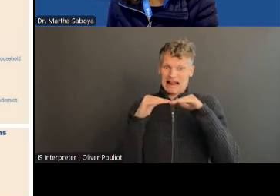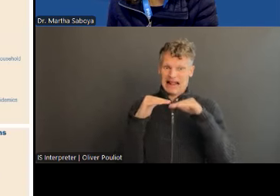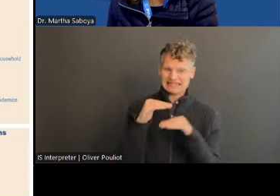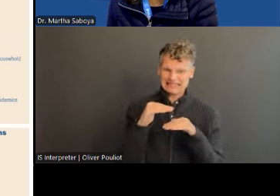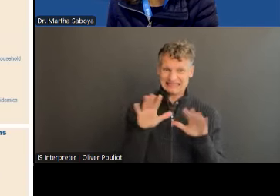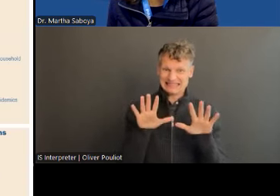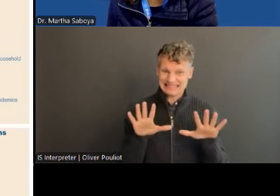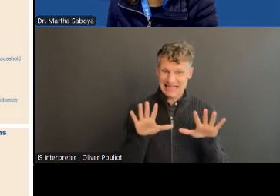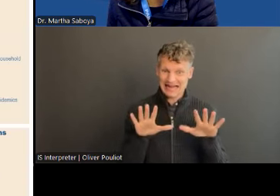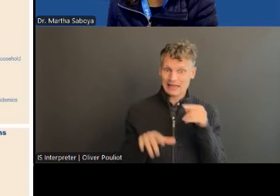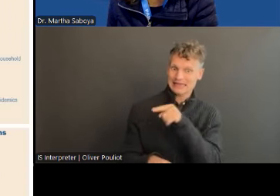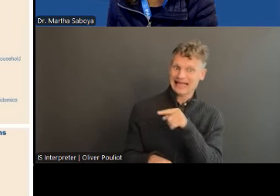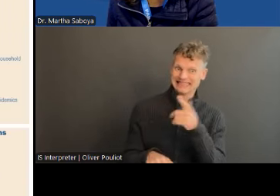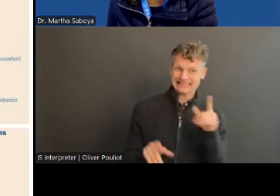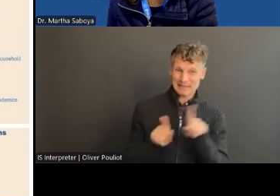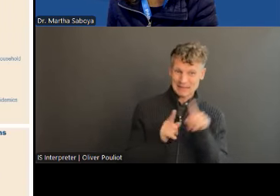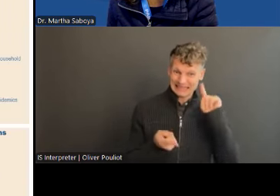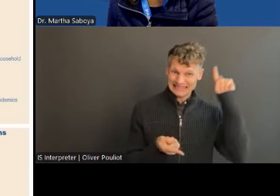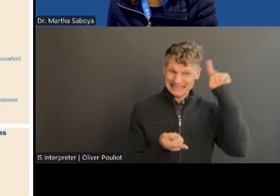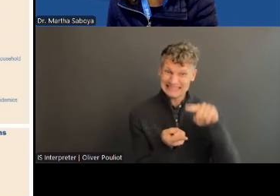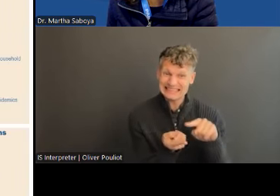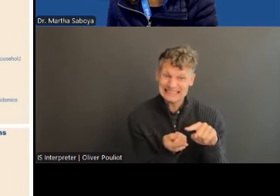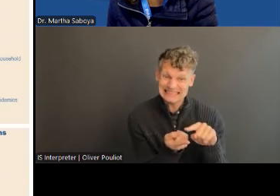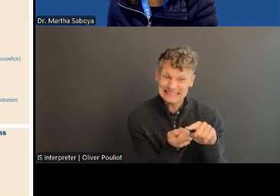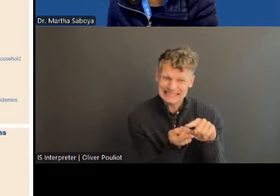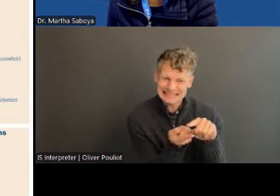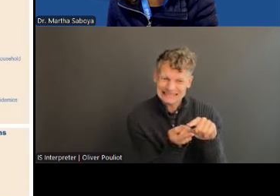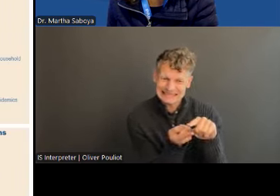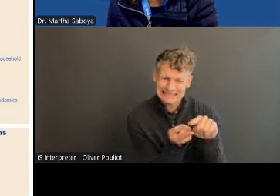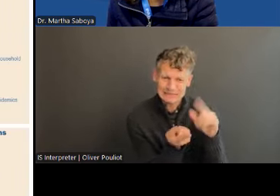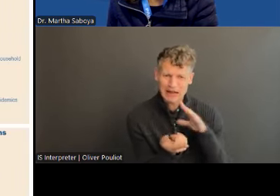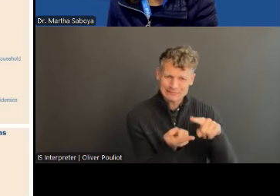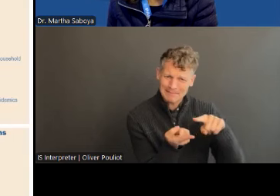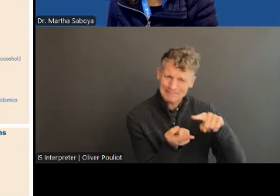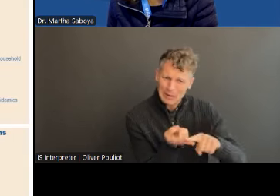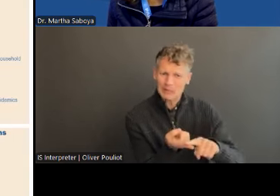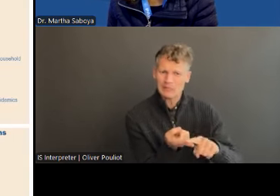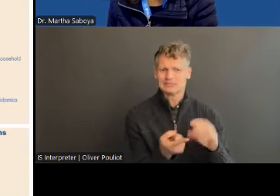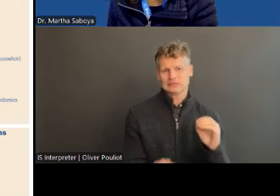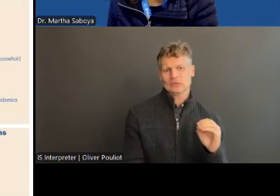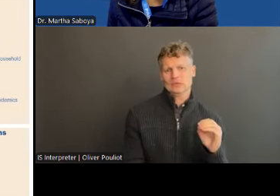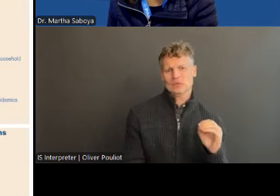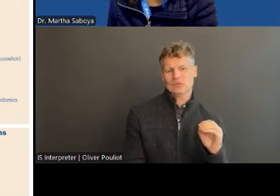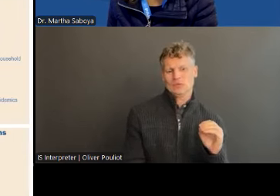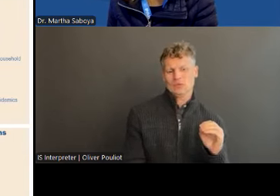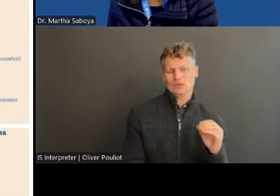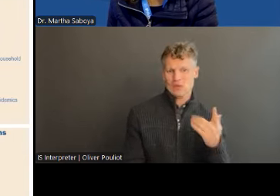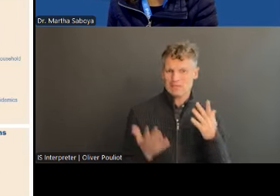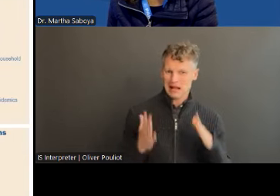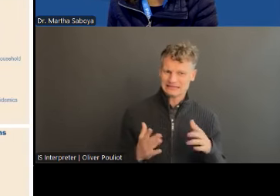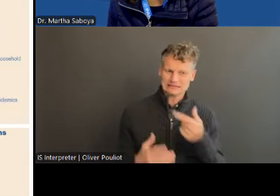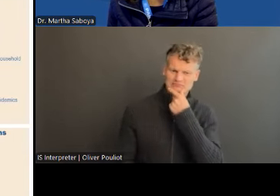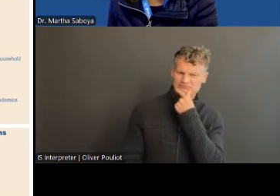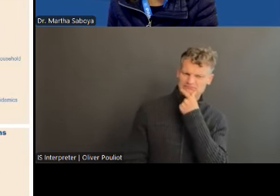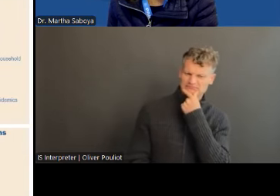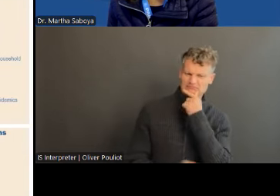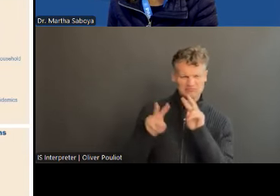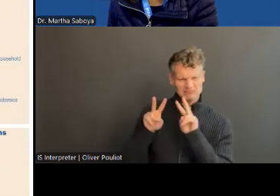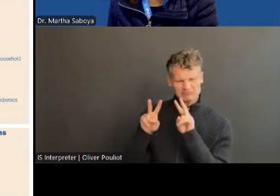to differentiate the interventions in each one of the countries to understand what are the root causes